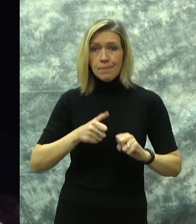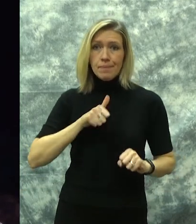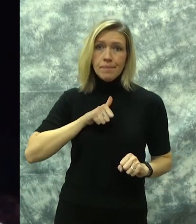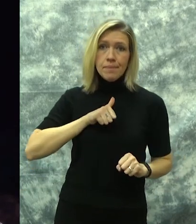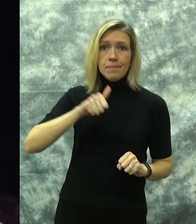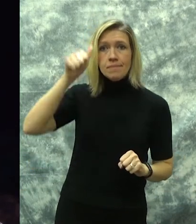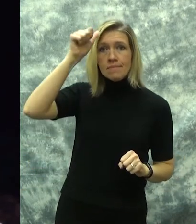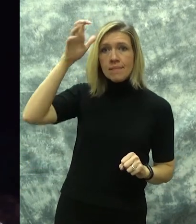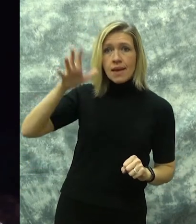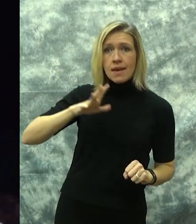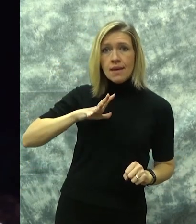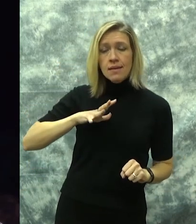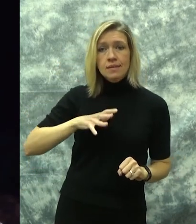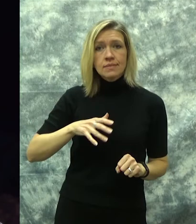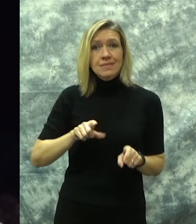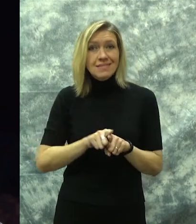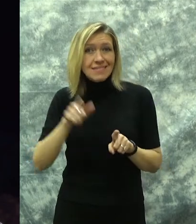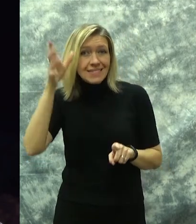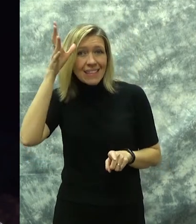what difference can I make?